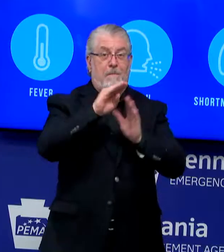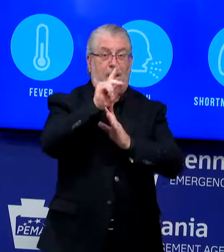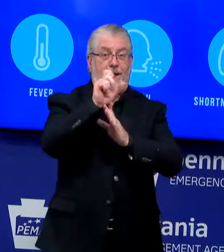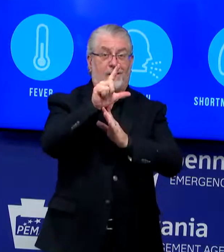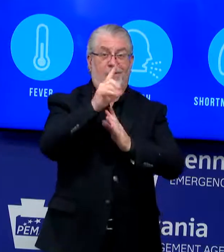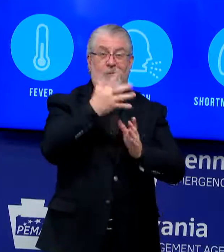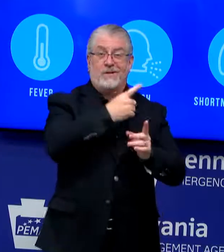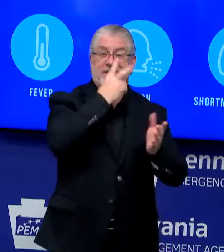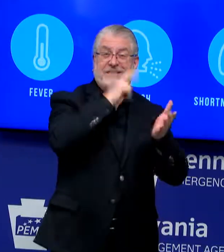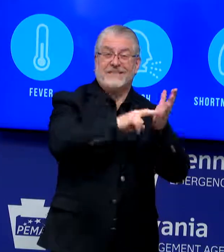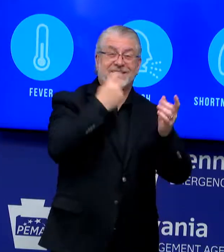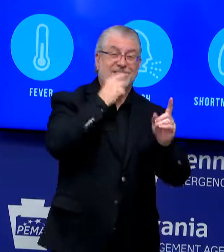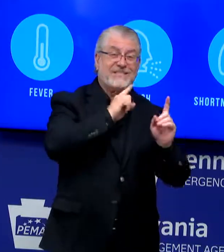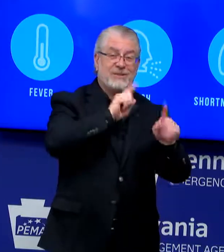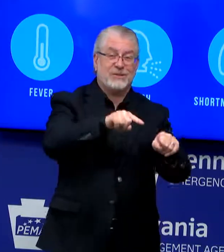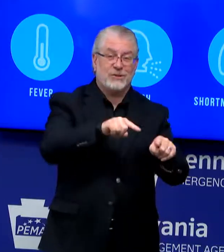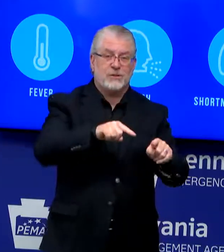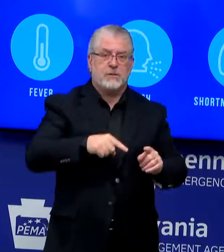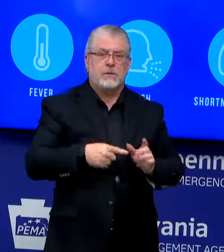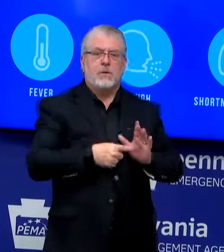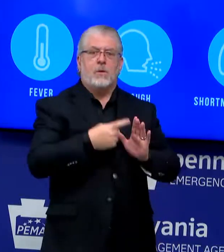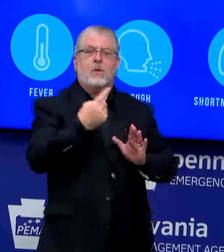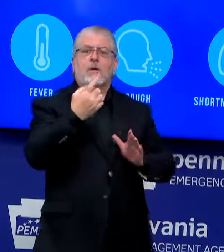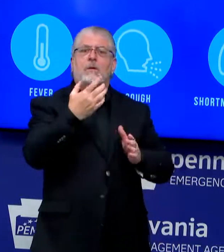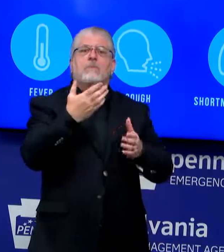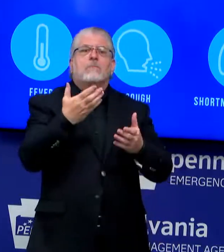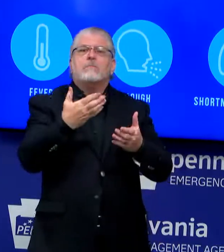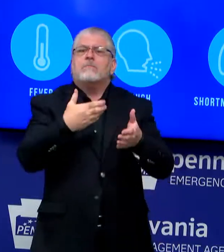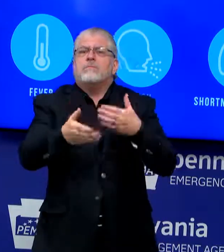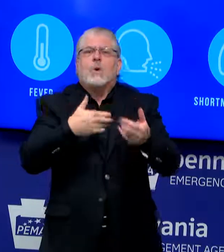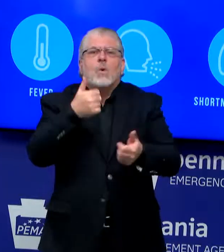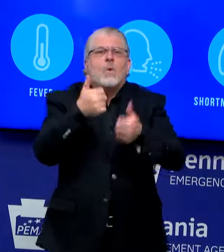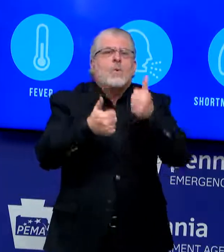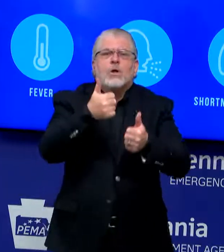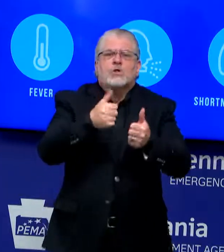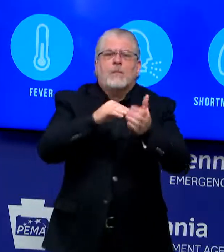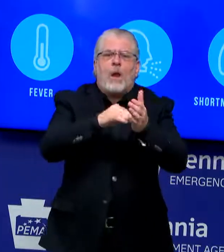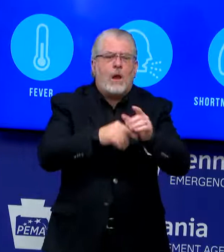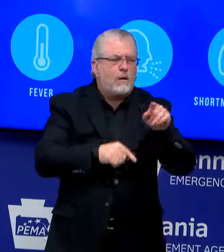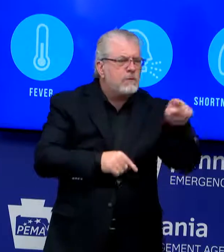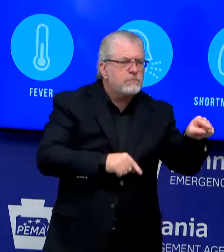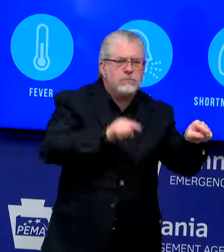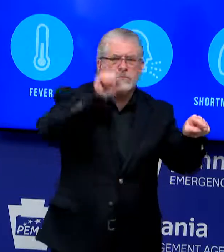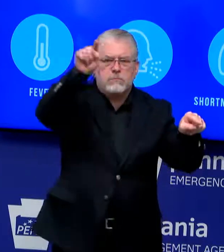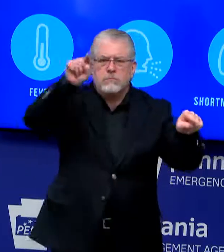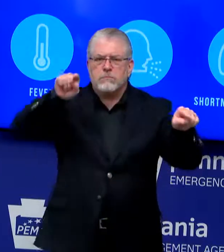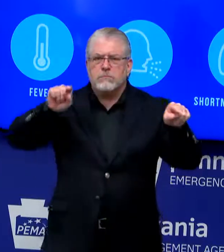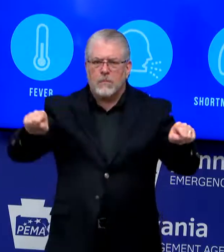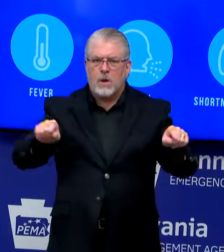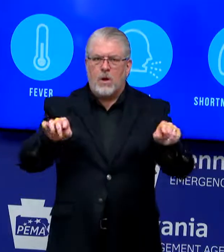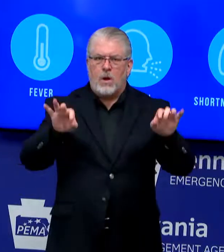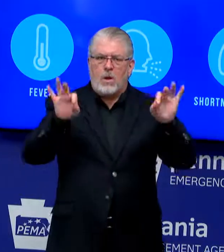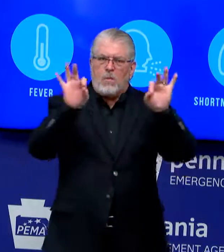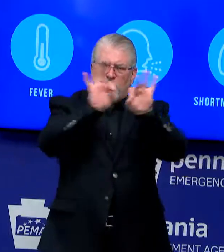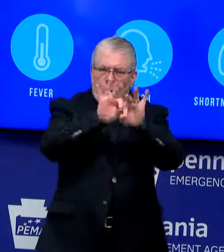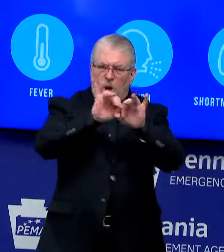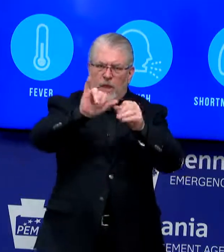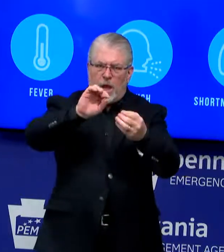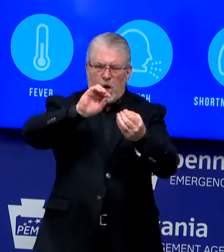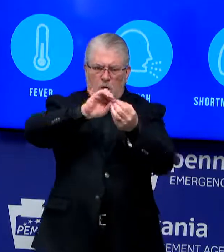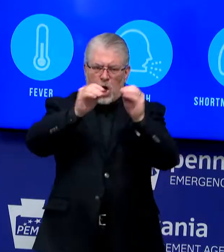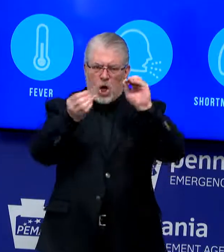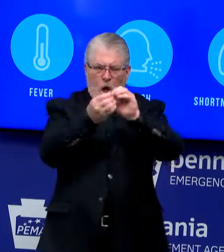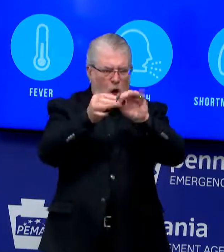models, and it doesn't matter which model you use, doesn't matter how sophisticated the algorithm of the model. It all comes down to